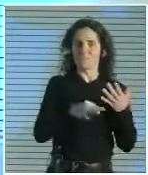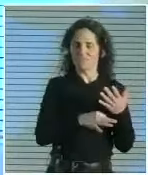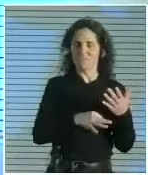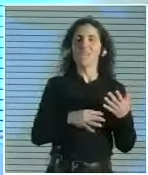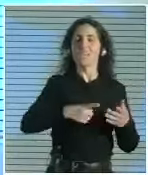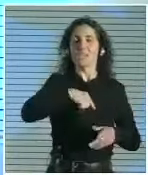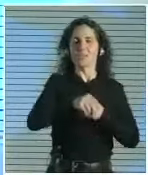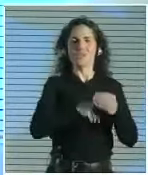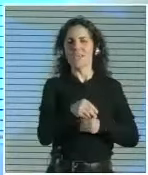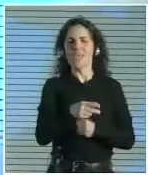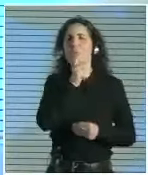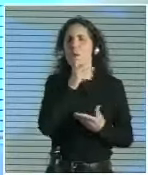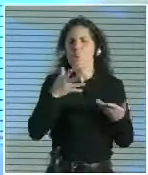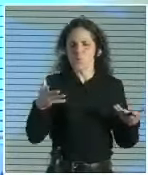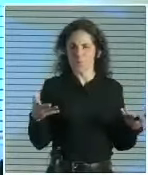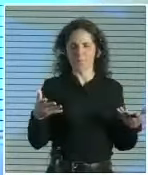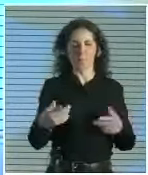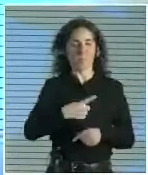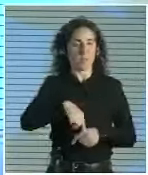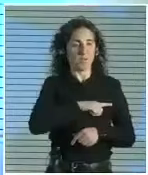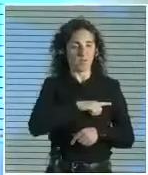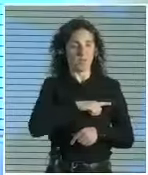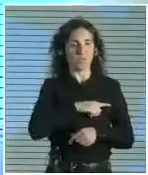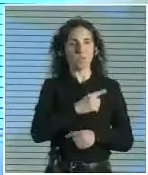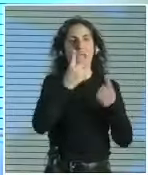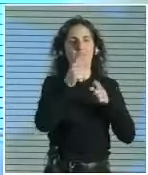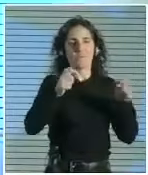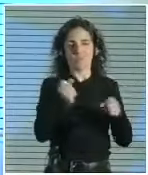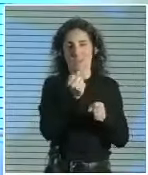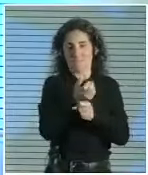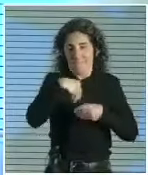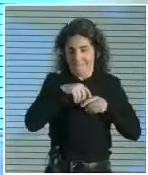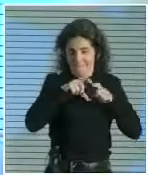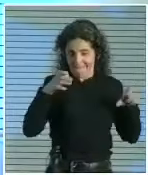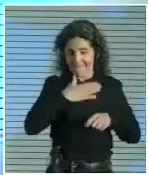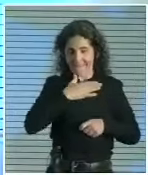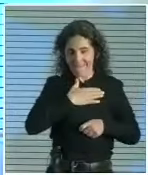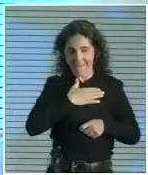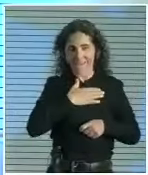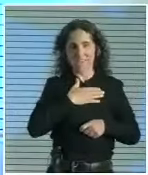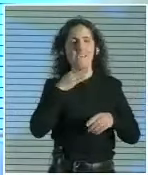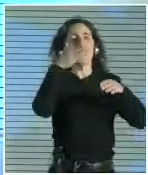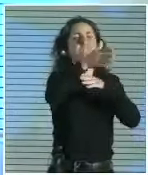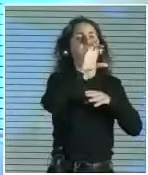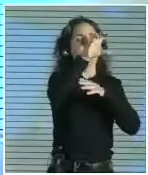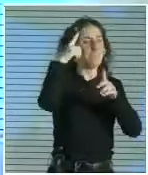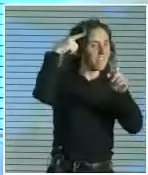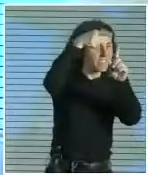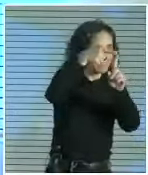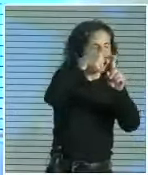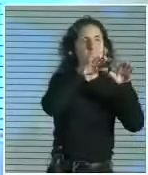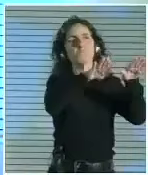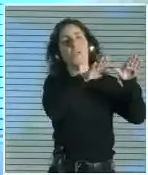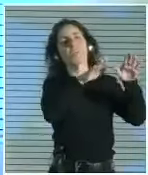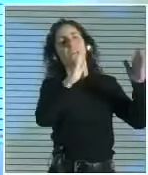send some of our employees to the destination. They stay a period to discuss